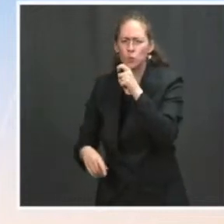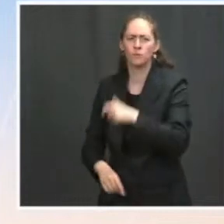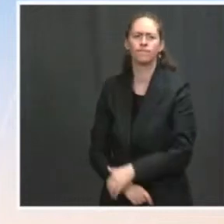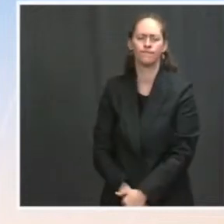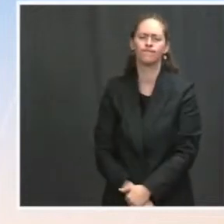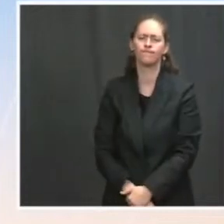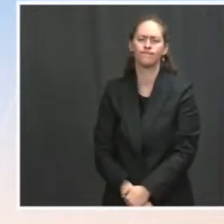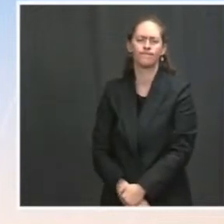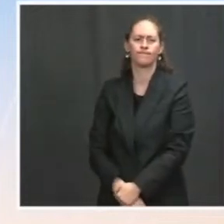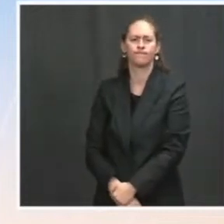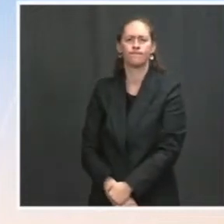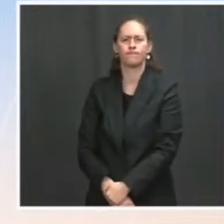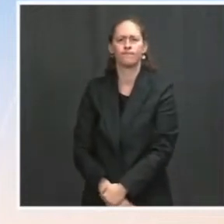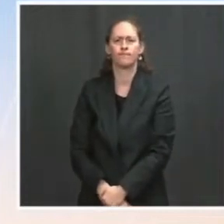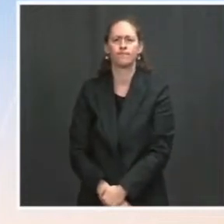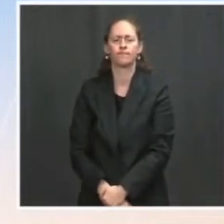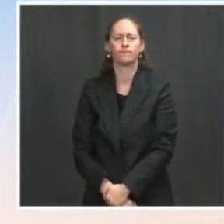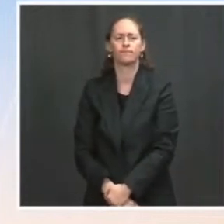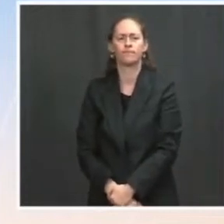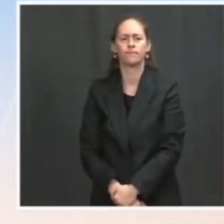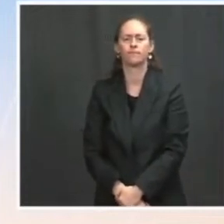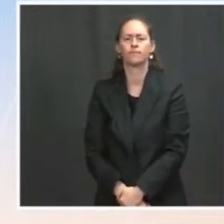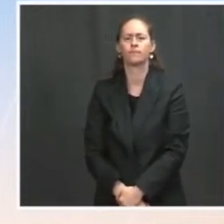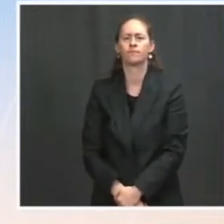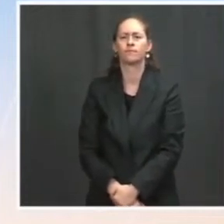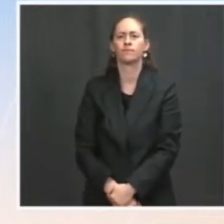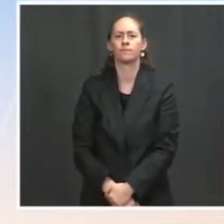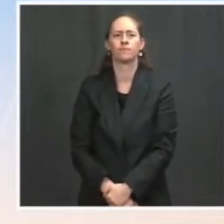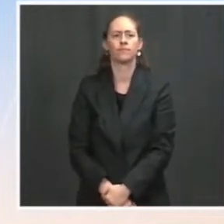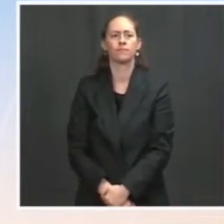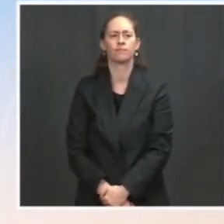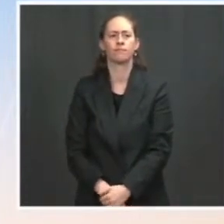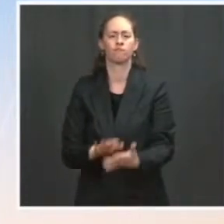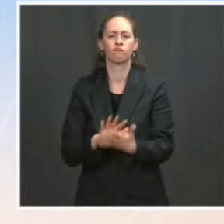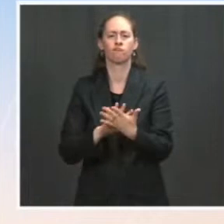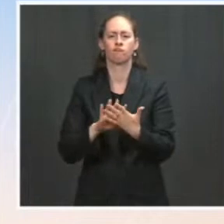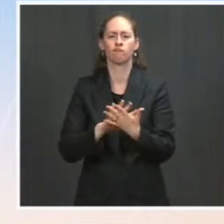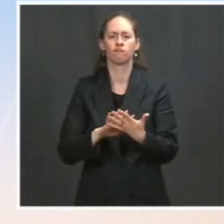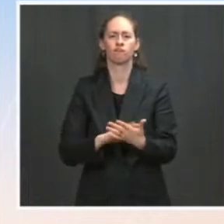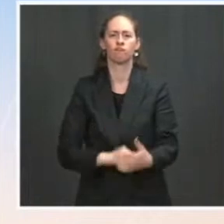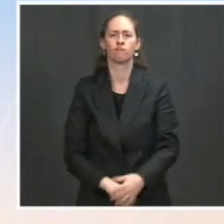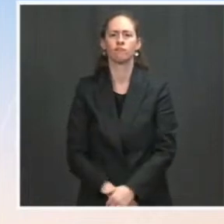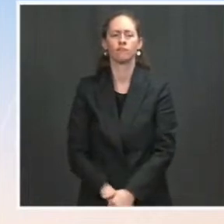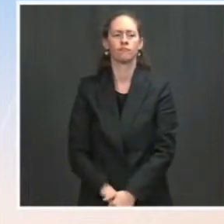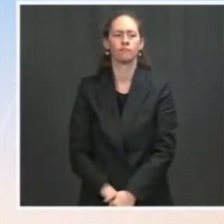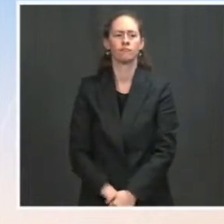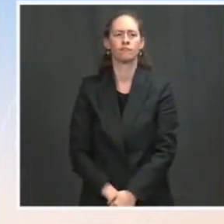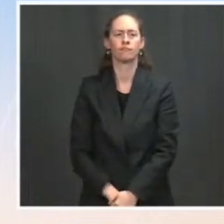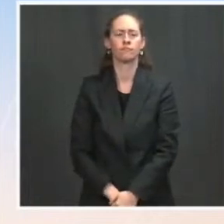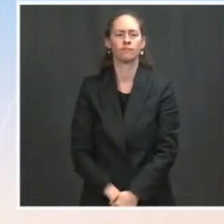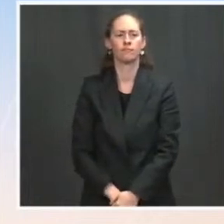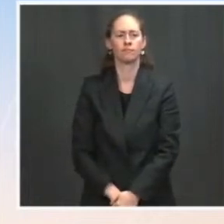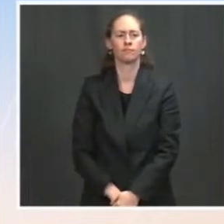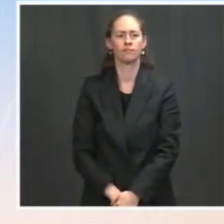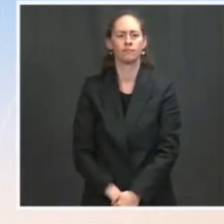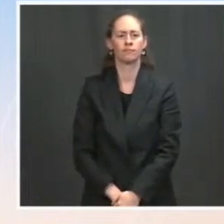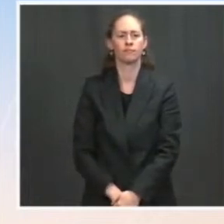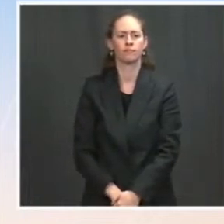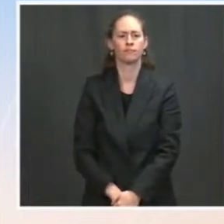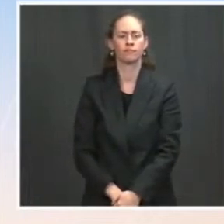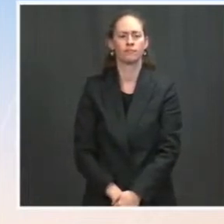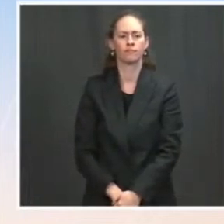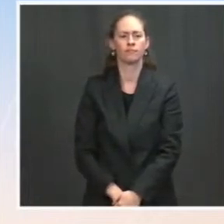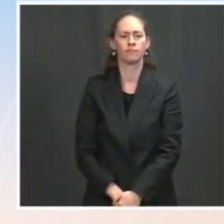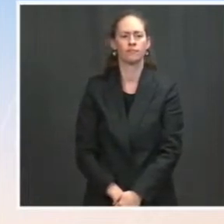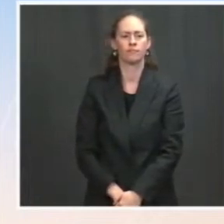response to this or the pending investigation that you mentioned that dates back to October? Absolutely. So I mentioned that DarkSide is a ransomware as a service variant.